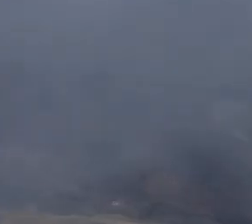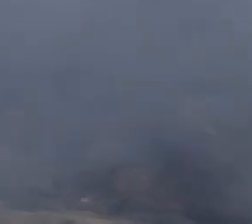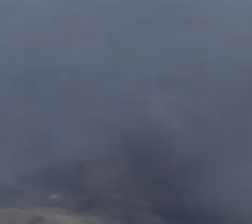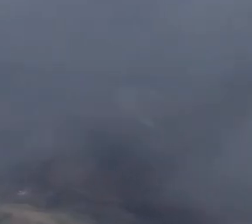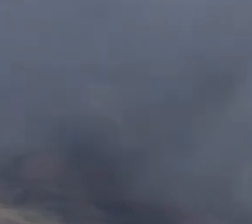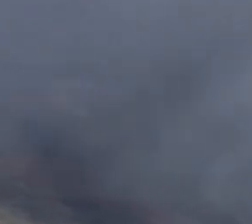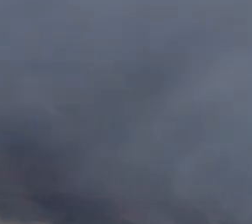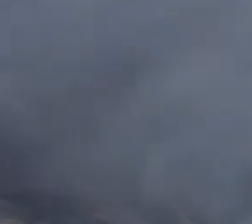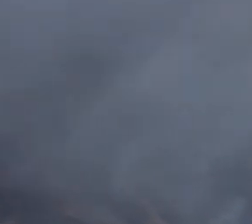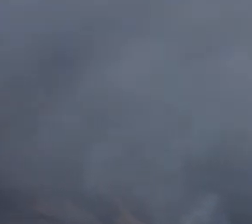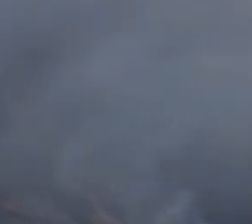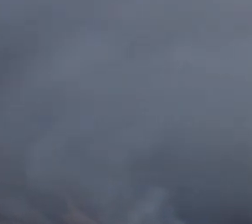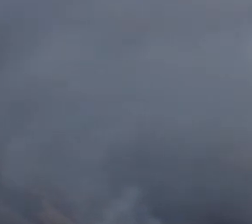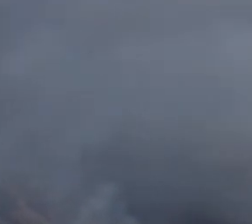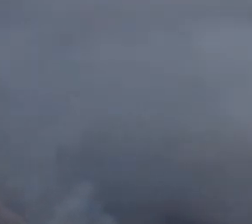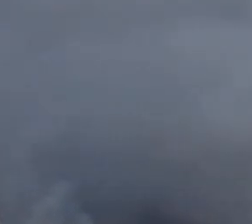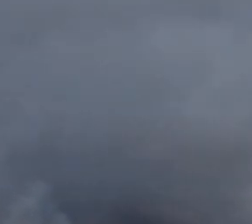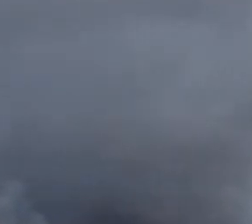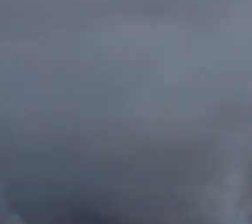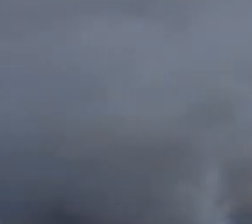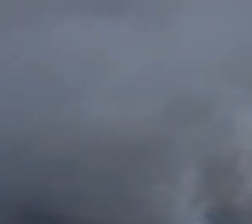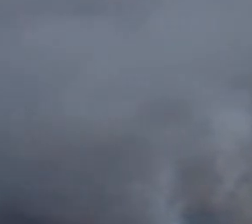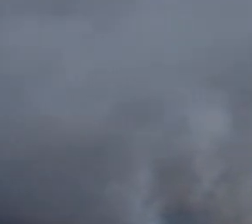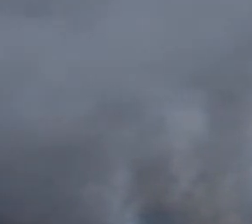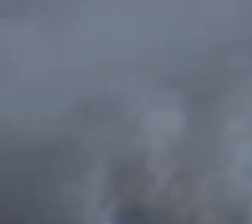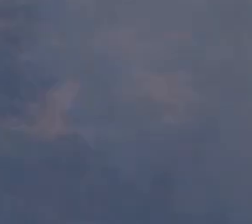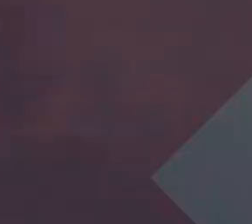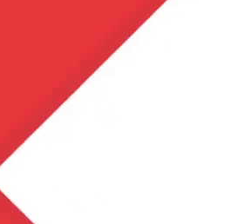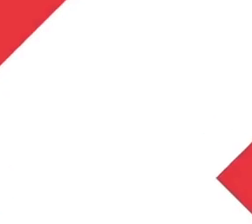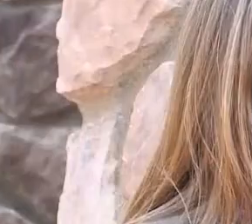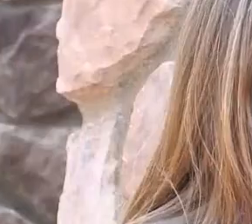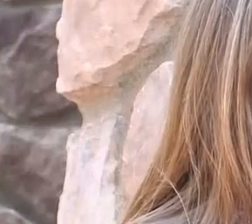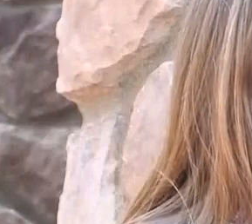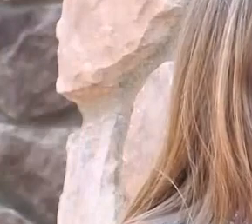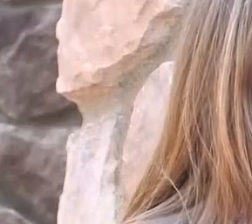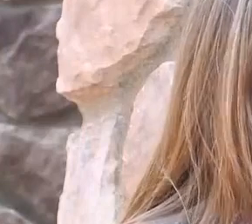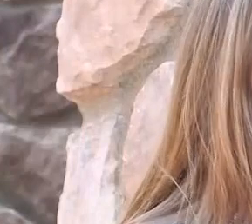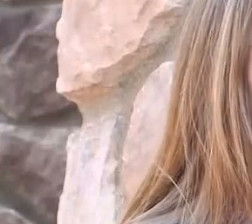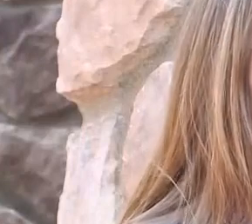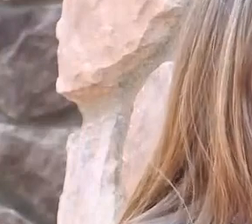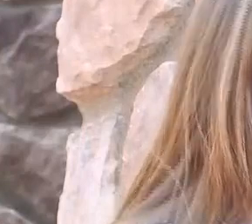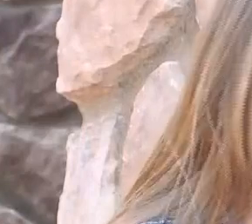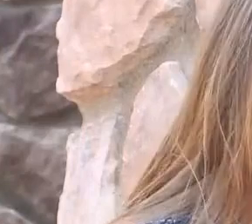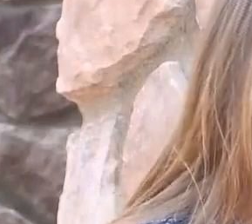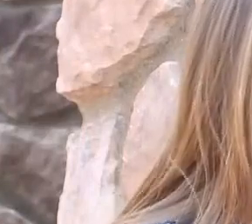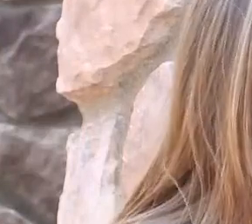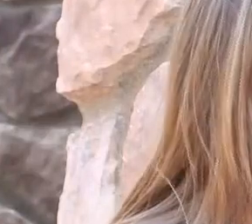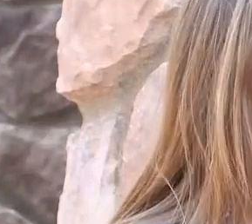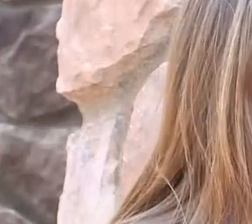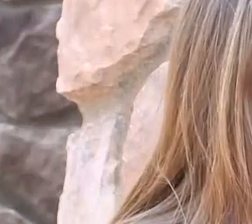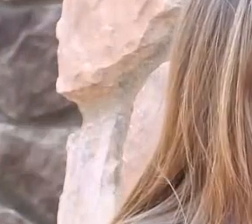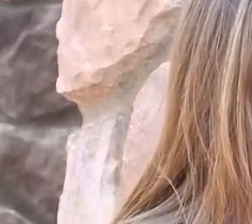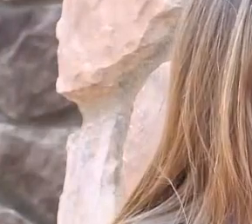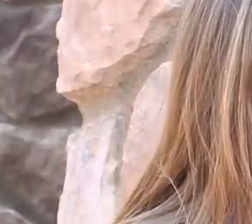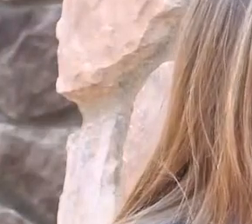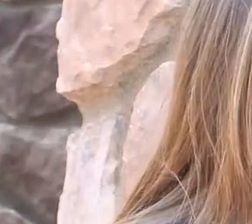hours, putting several communities in danger. Nerve-wracking. Scared.